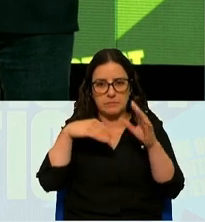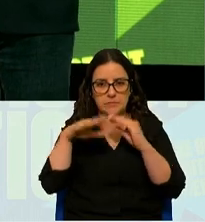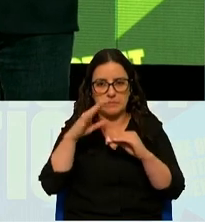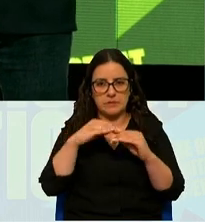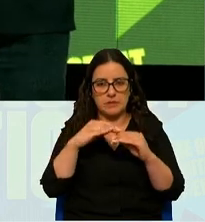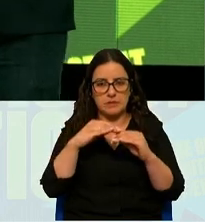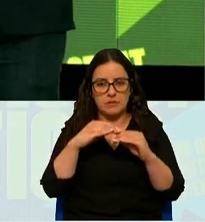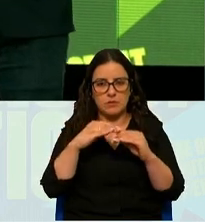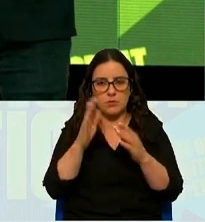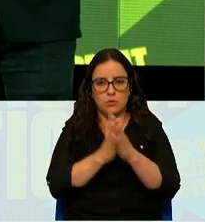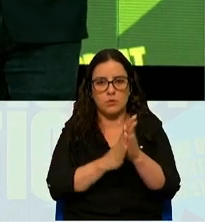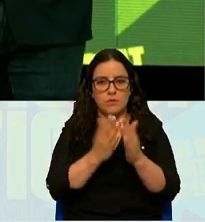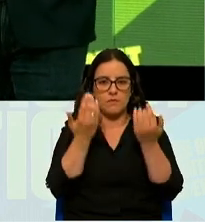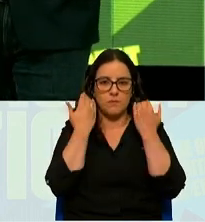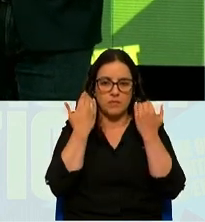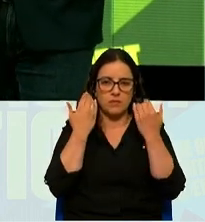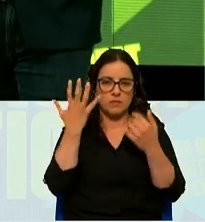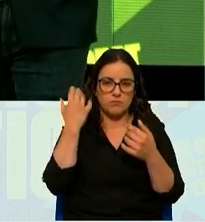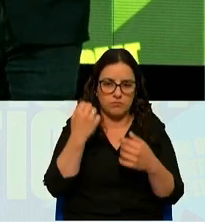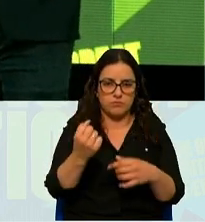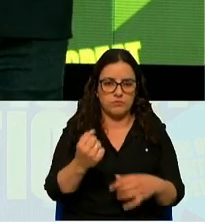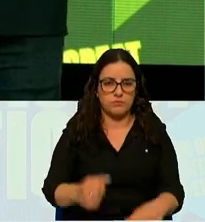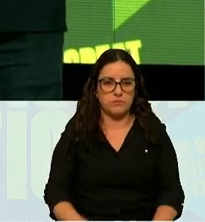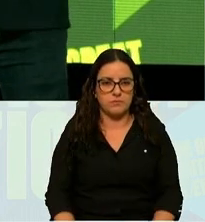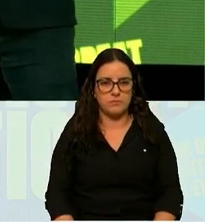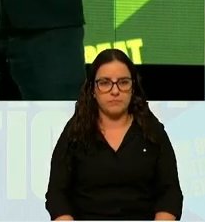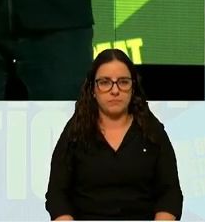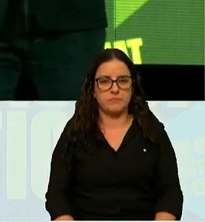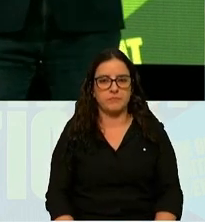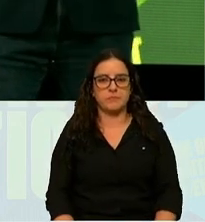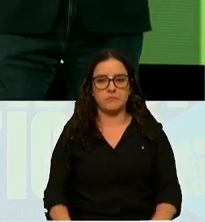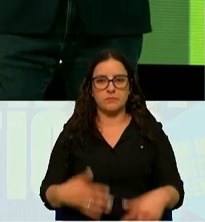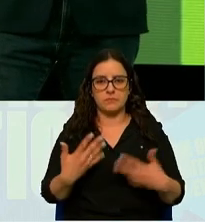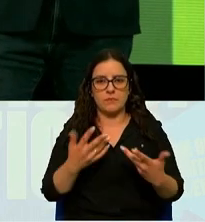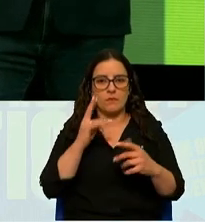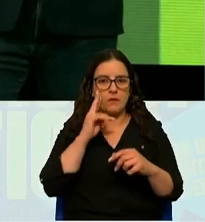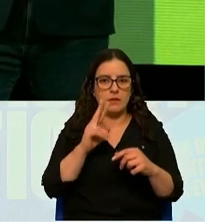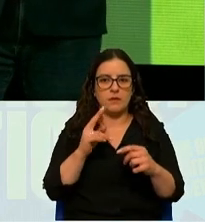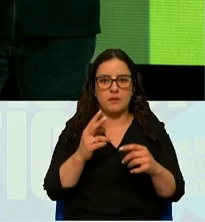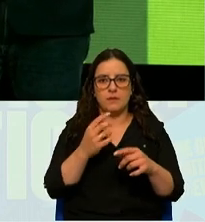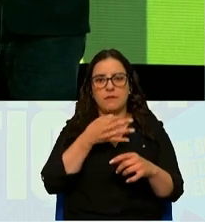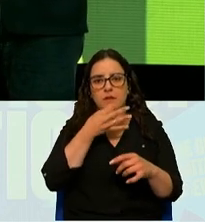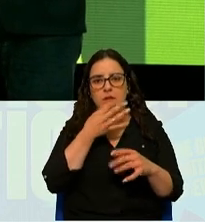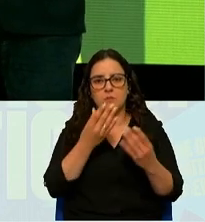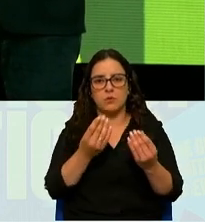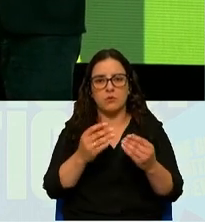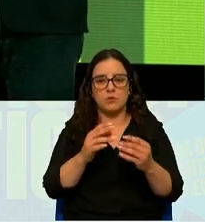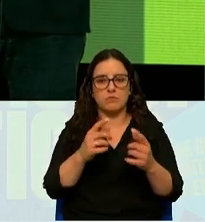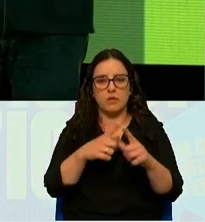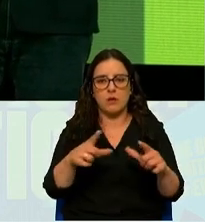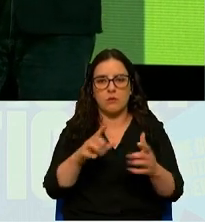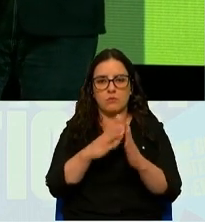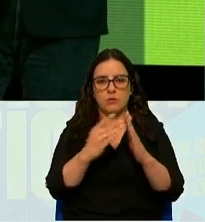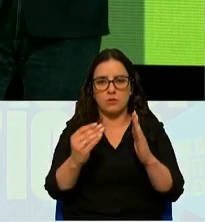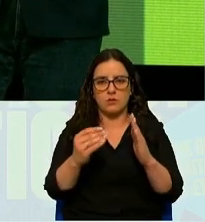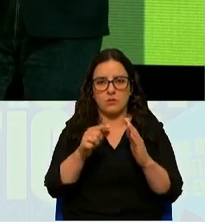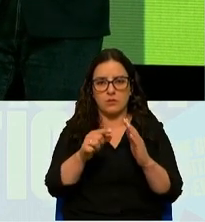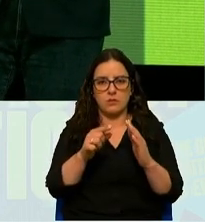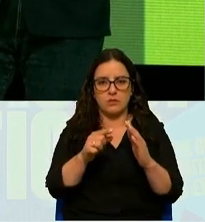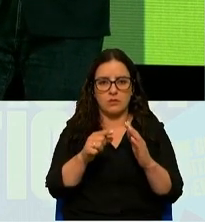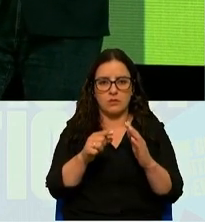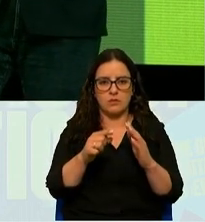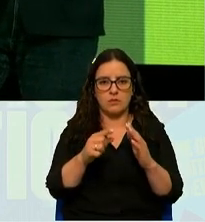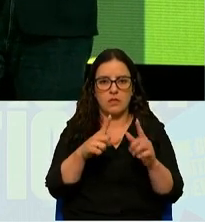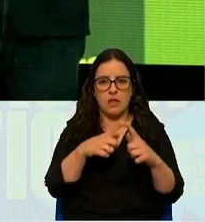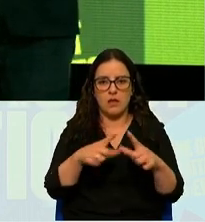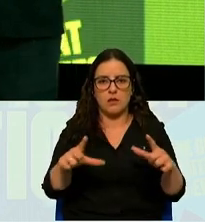data. So what we're seeing now, we are talking a lot about language models for that. That was the inception of this, the